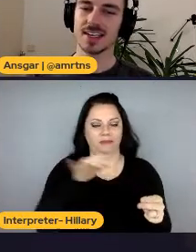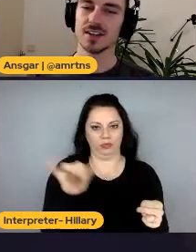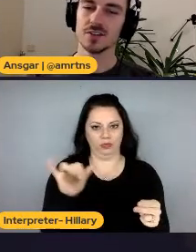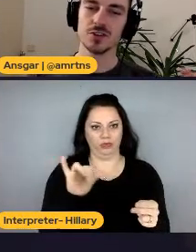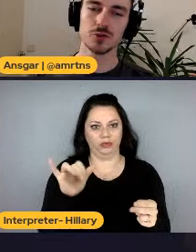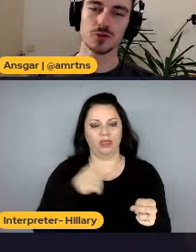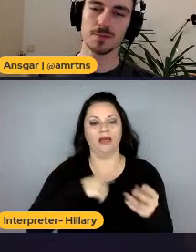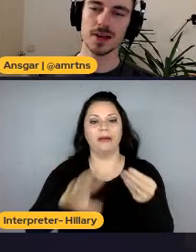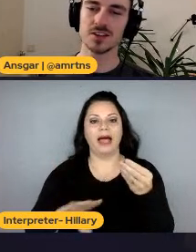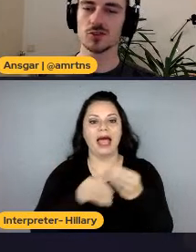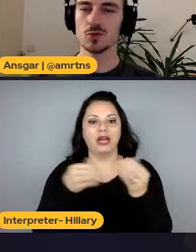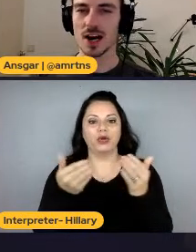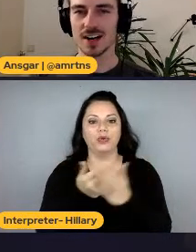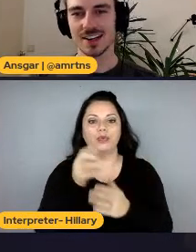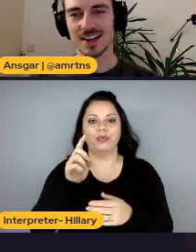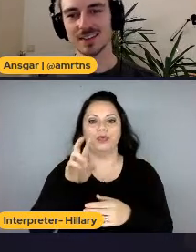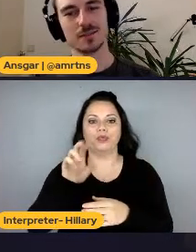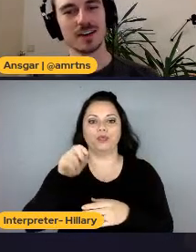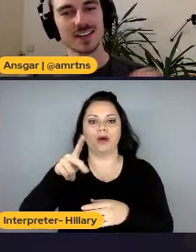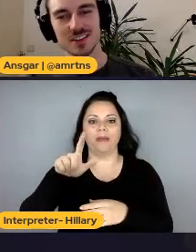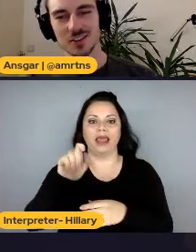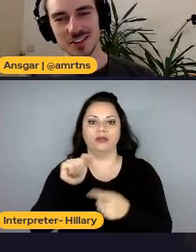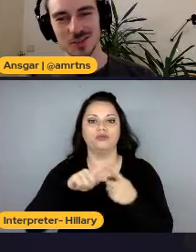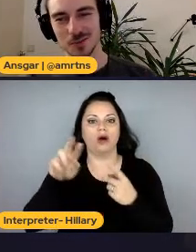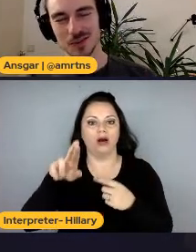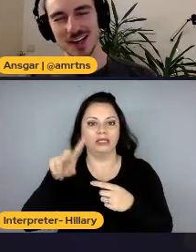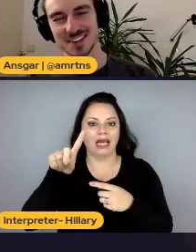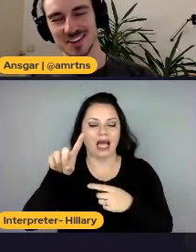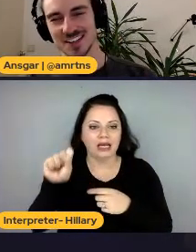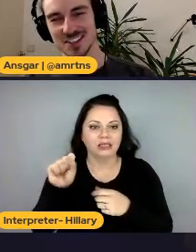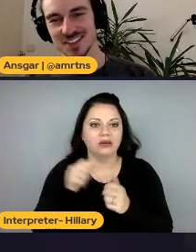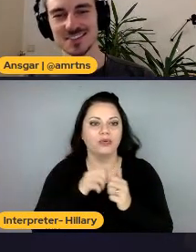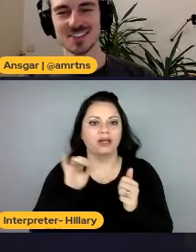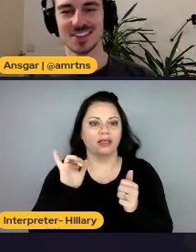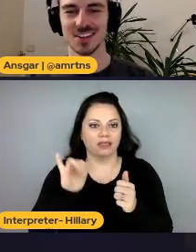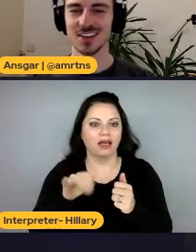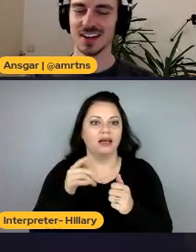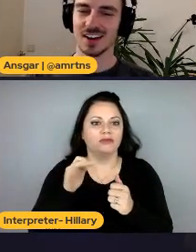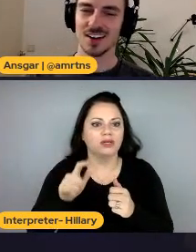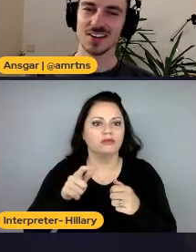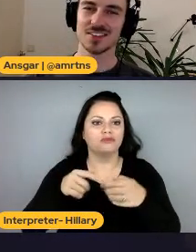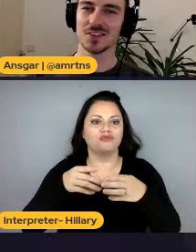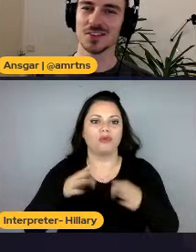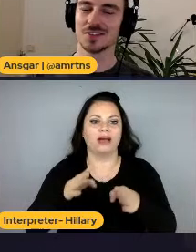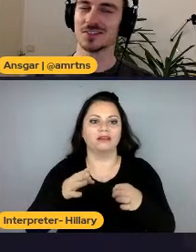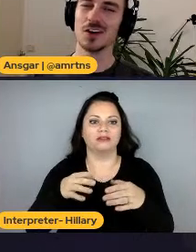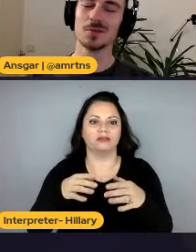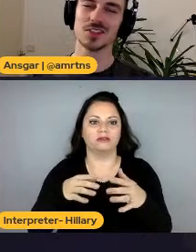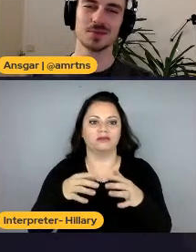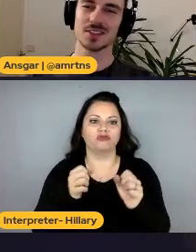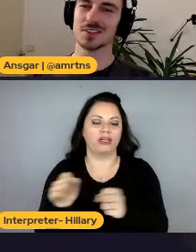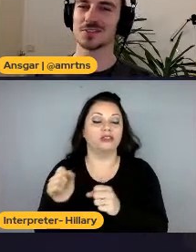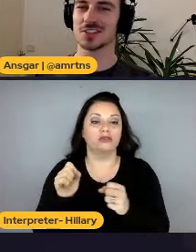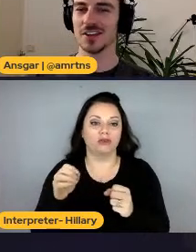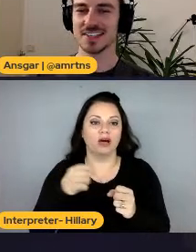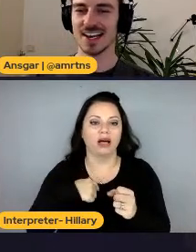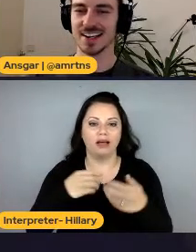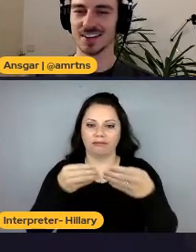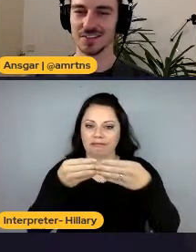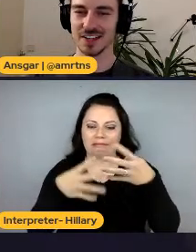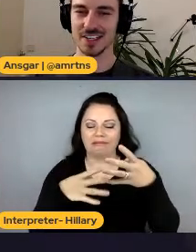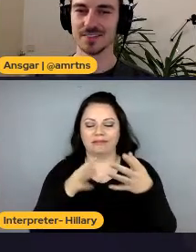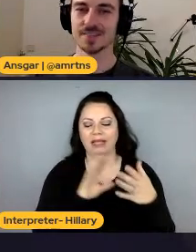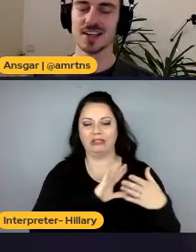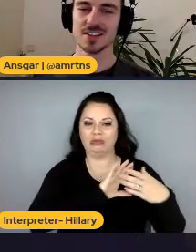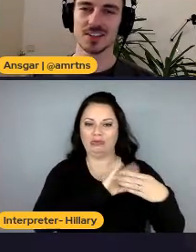I'm adding a new droplet to RDS via security groups grant strategy. So also almost a bit of